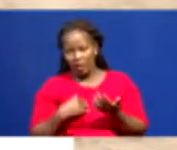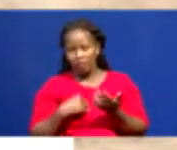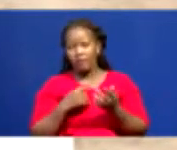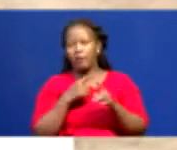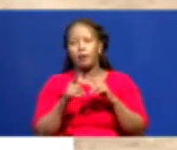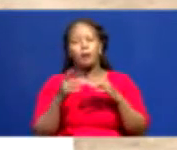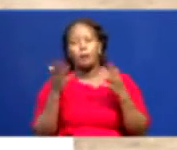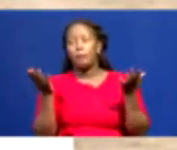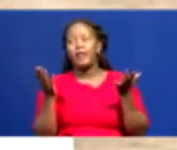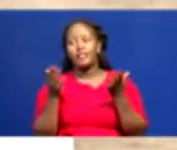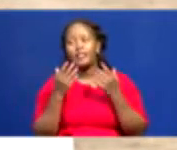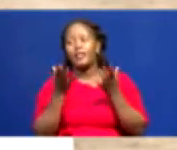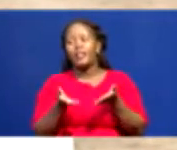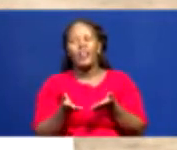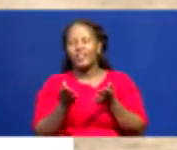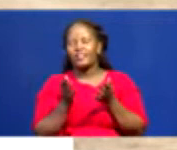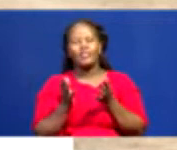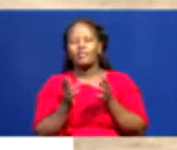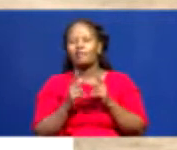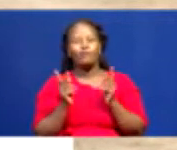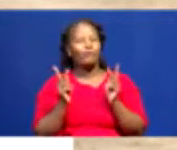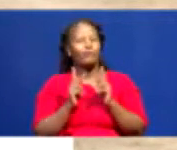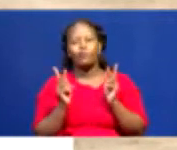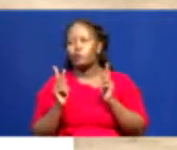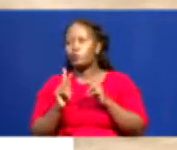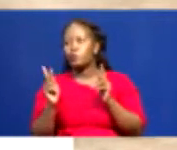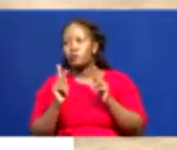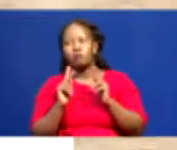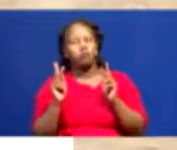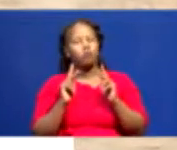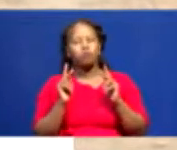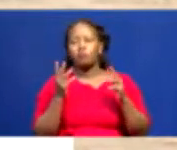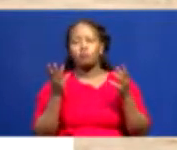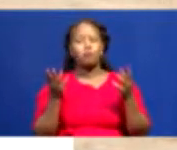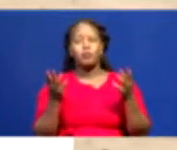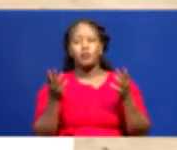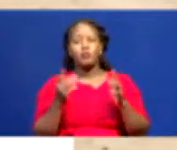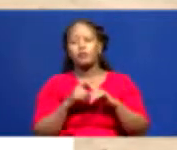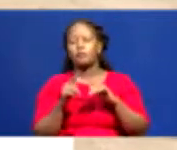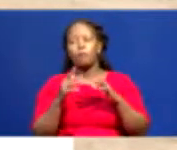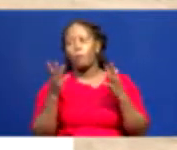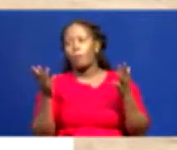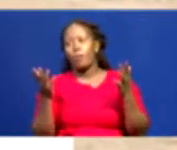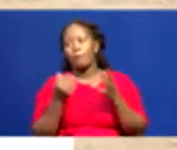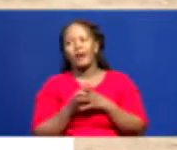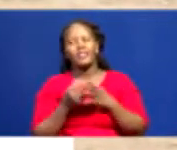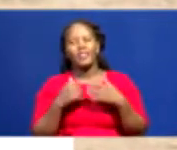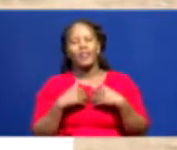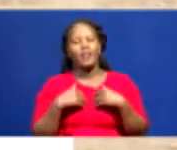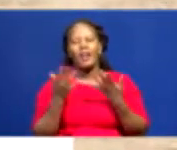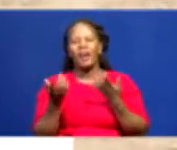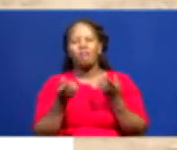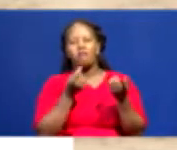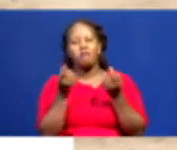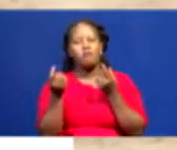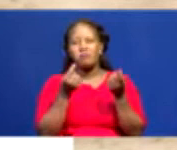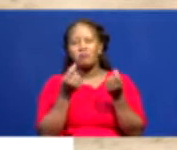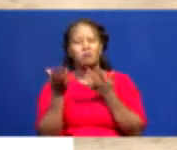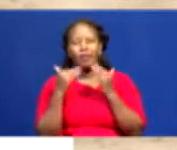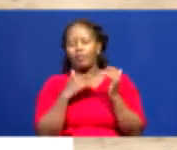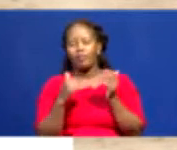is all is happening, it's quite peaceful. Despite that, one or two, cat and